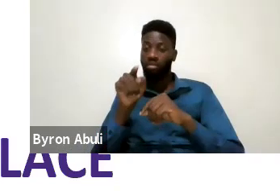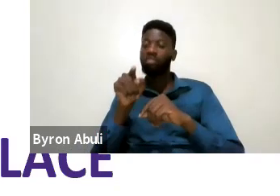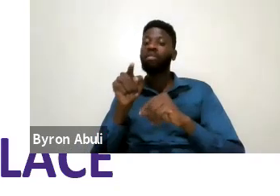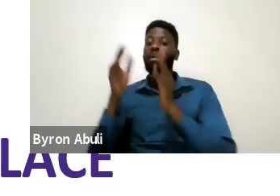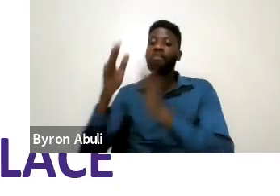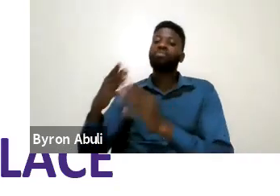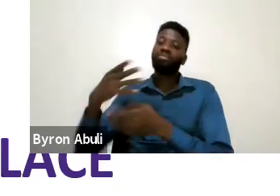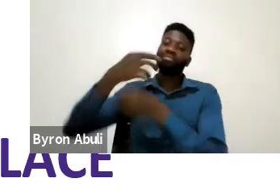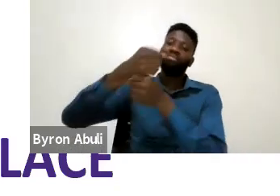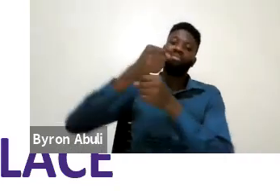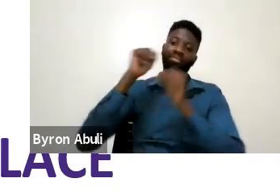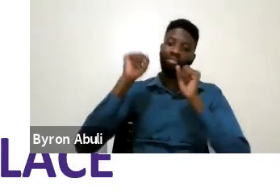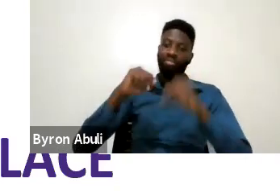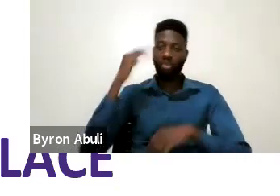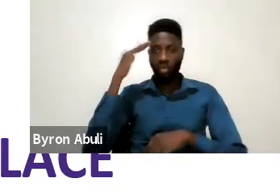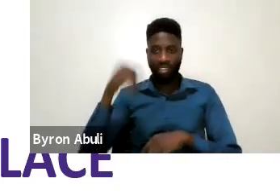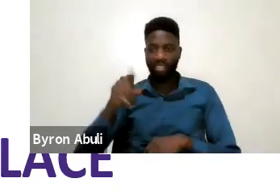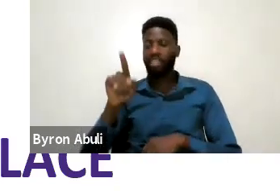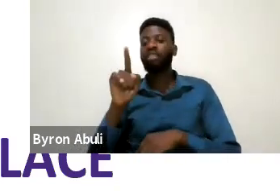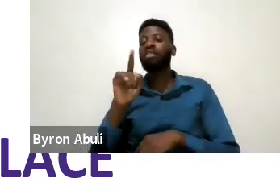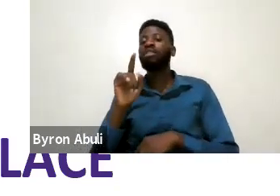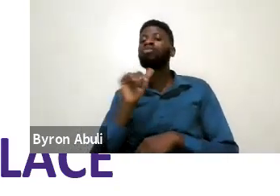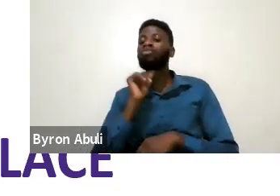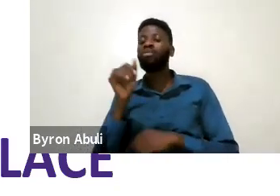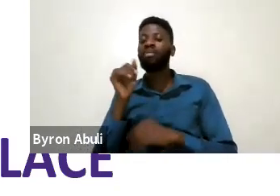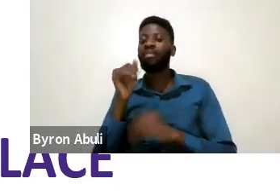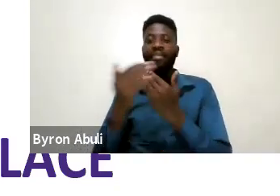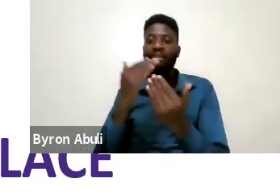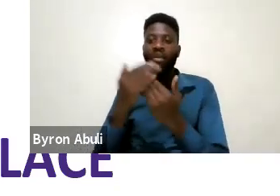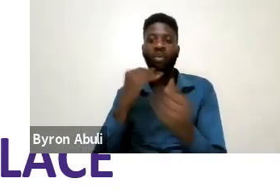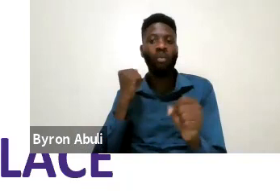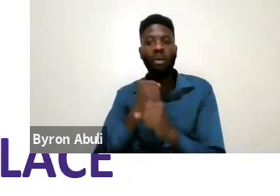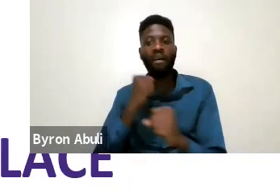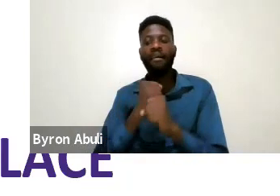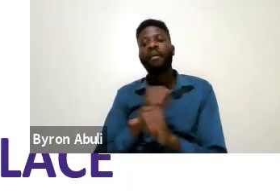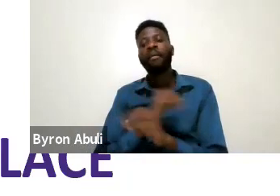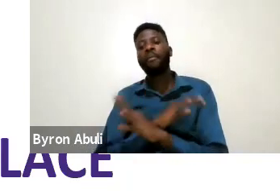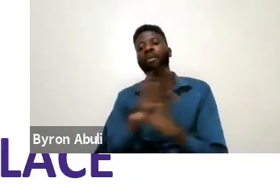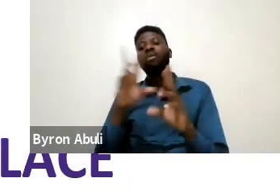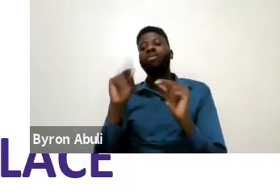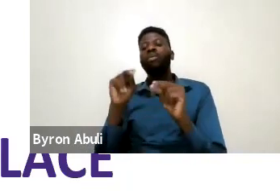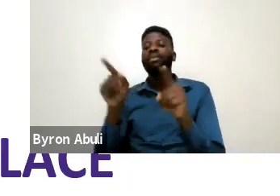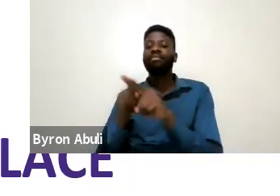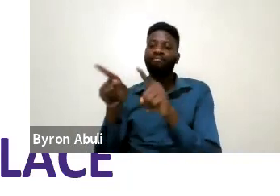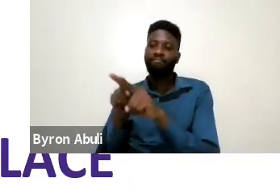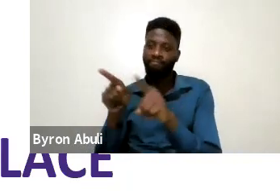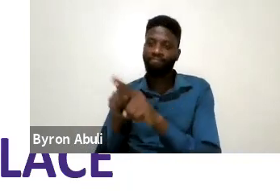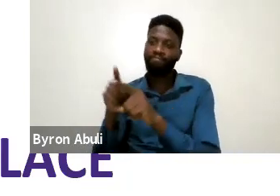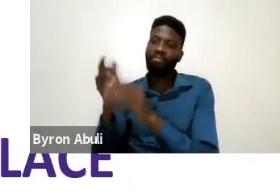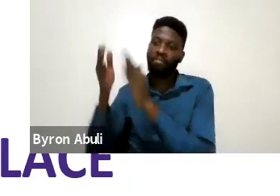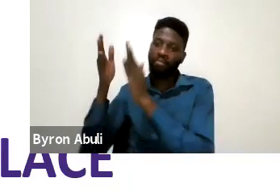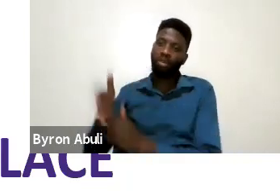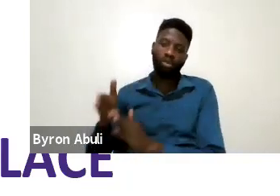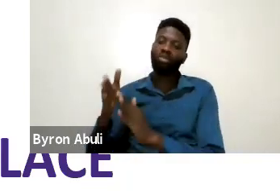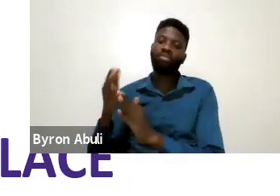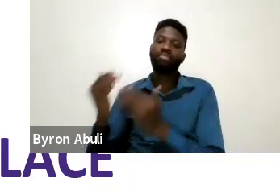because they see that you really not only just care for the worker in me, but also you care for the person in me. Then become a mentor. If as